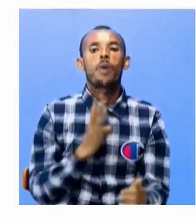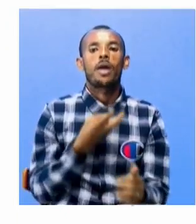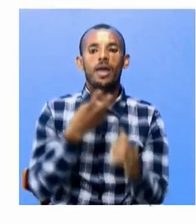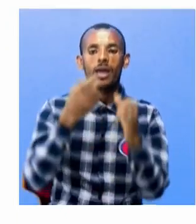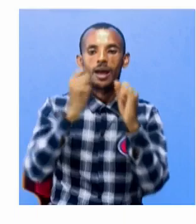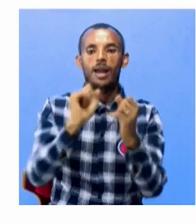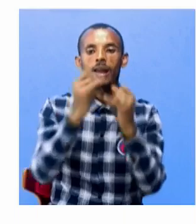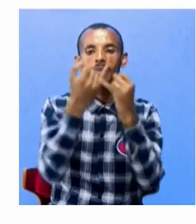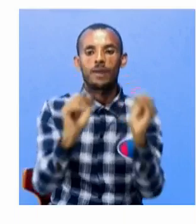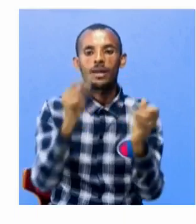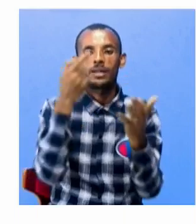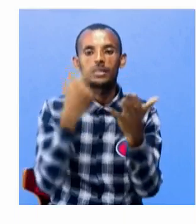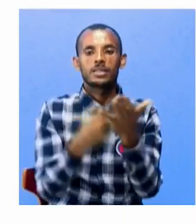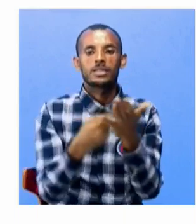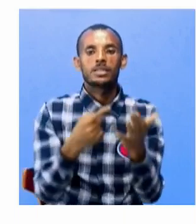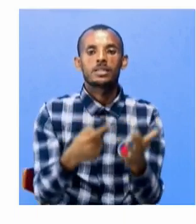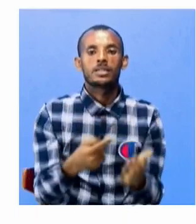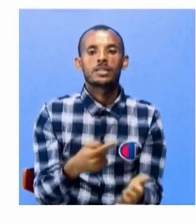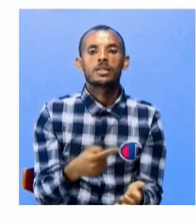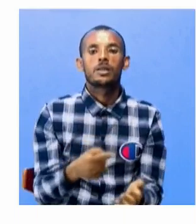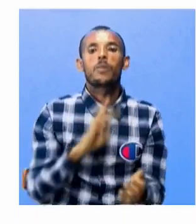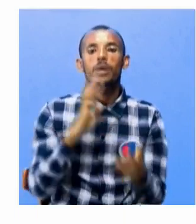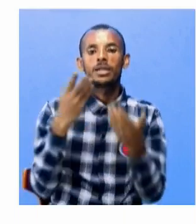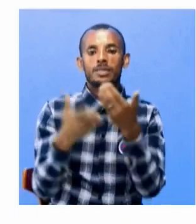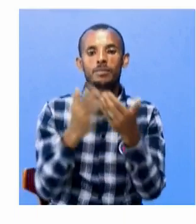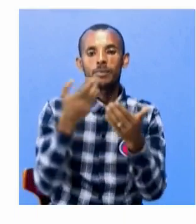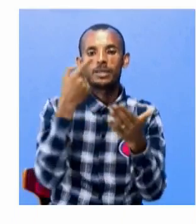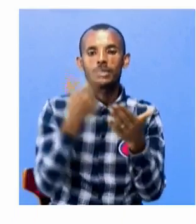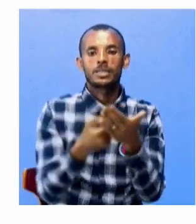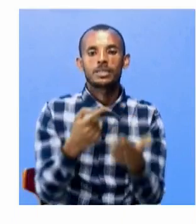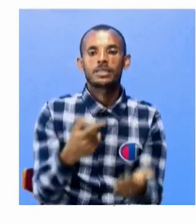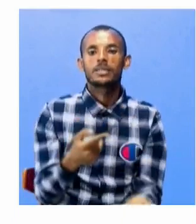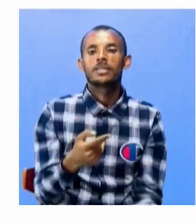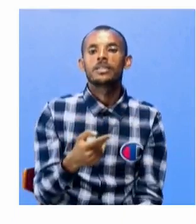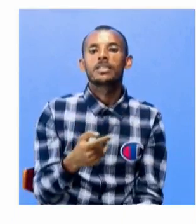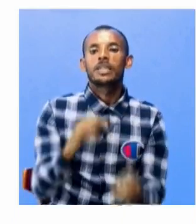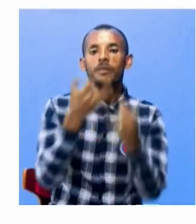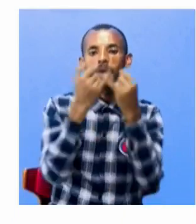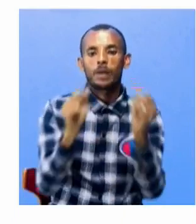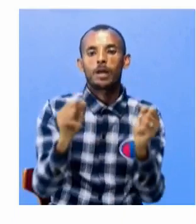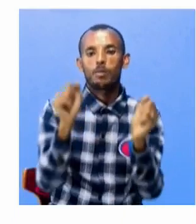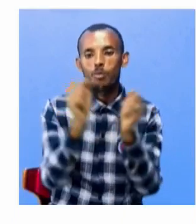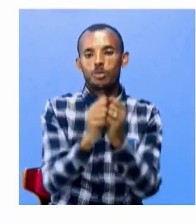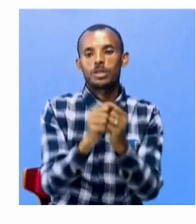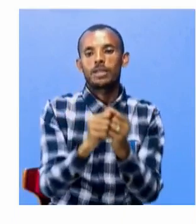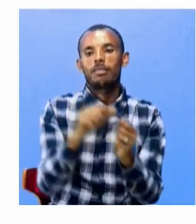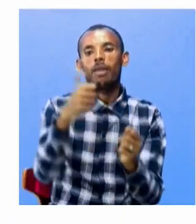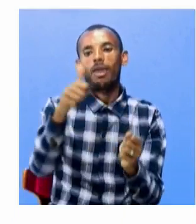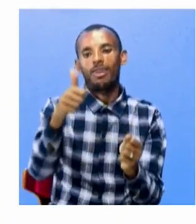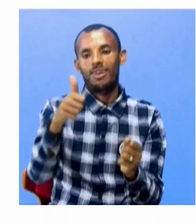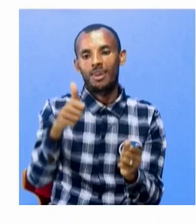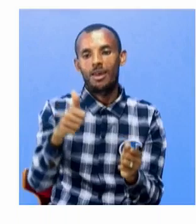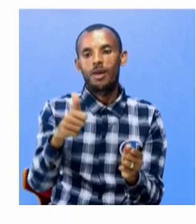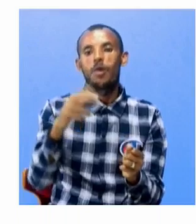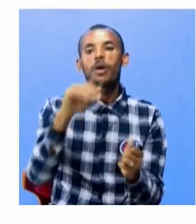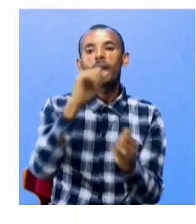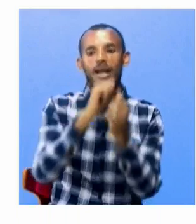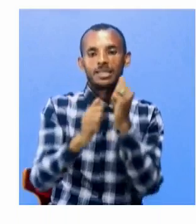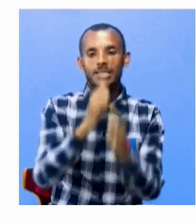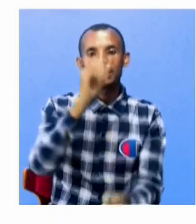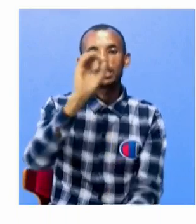this, or we simplify this to fractions by dividing both by 10 or by cancelling